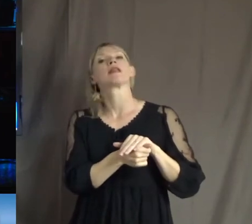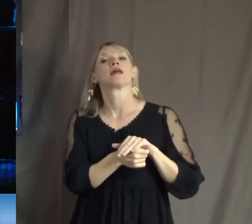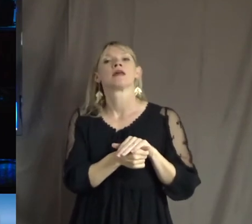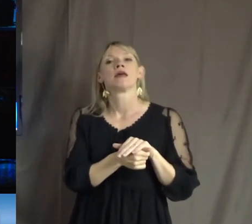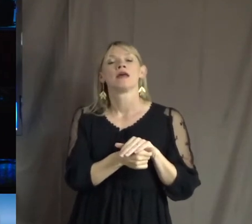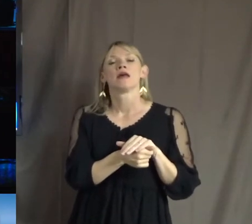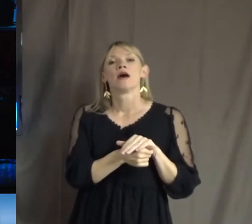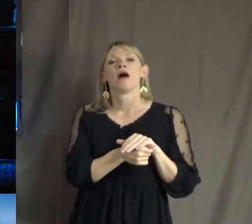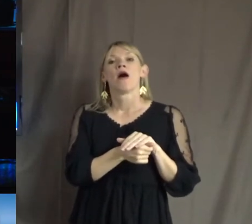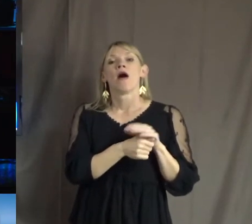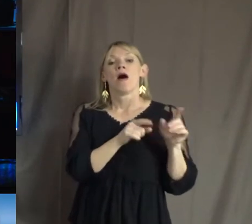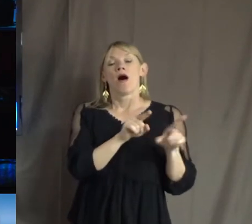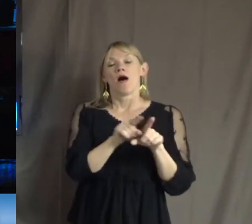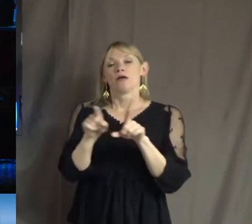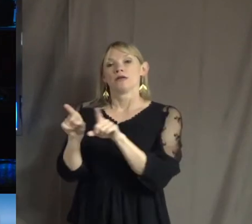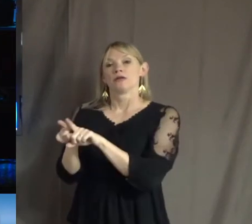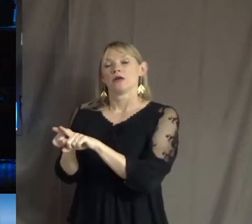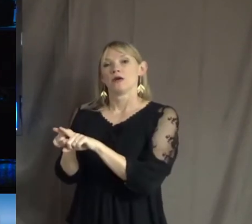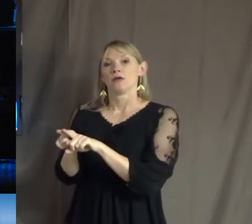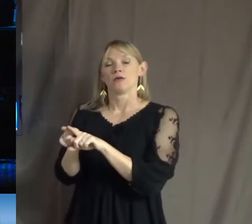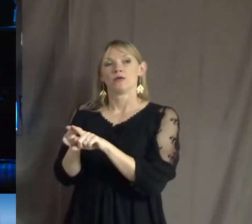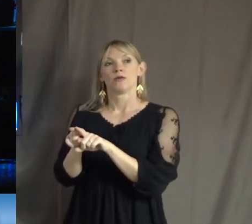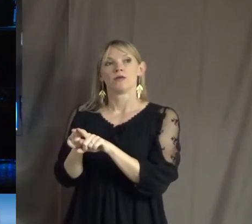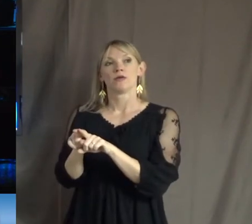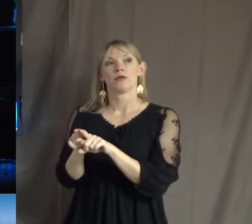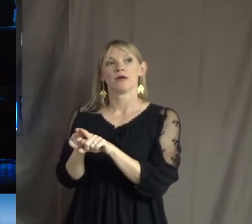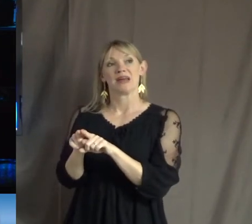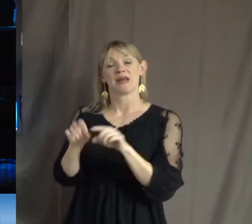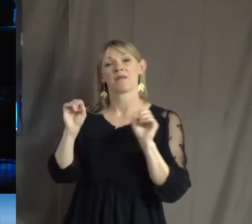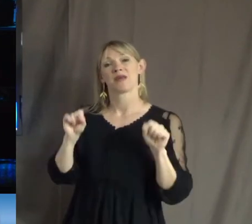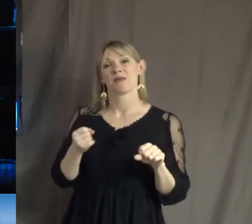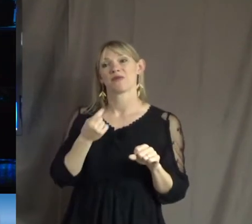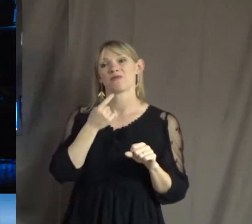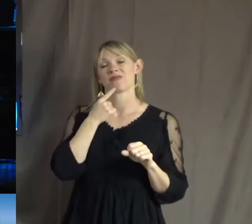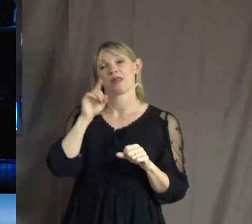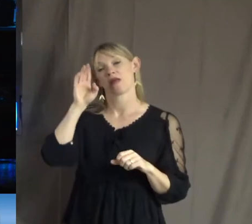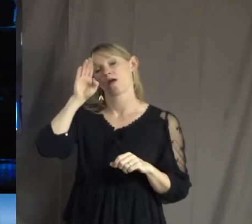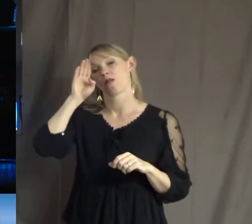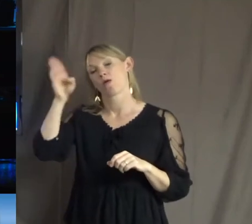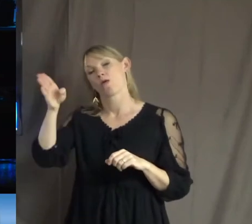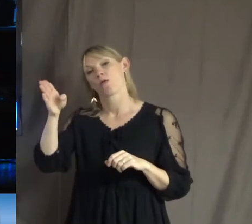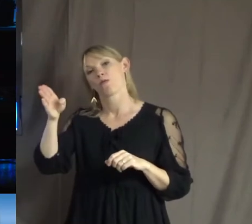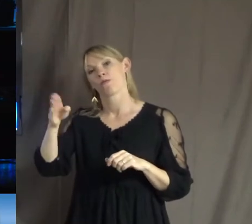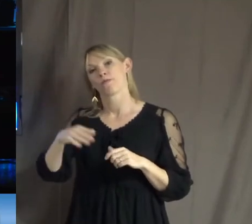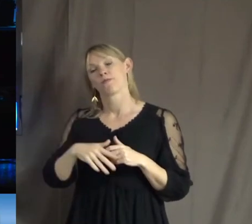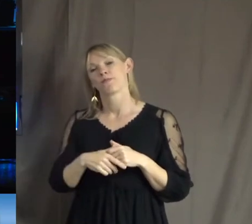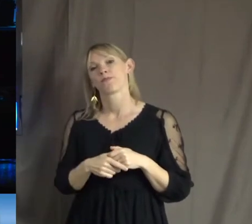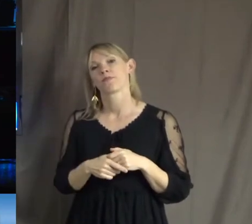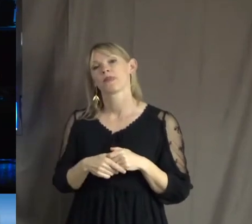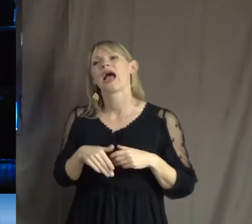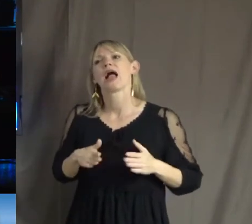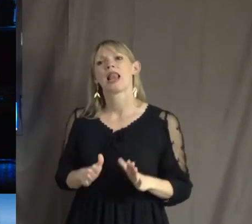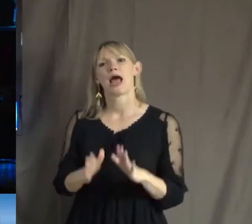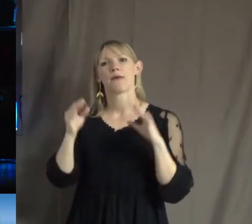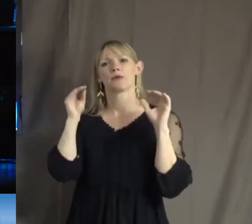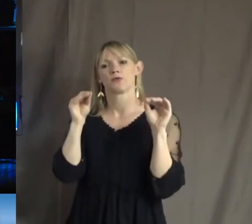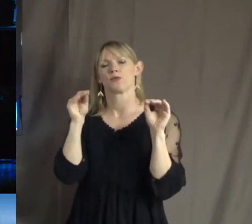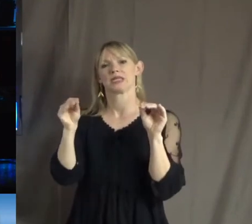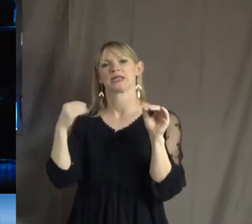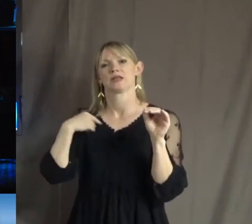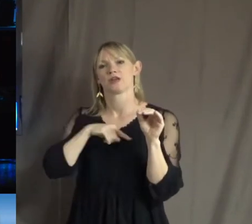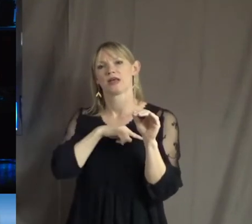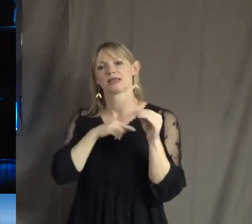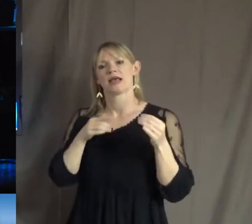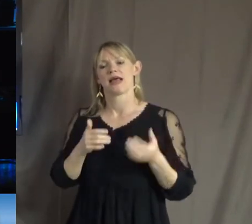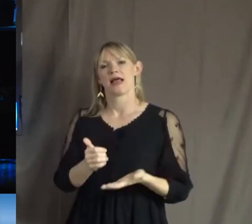And also, to be able to say hello to it. Let it teach us. Let it